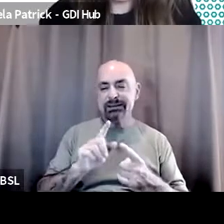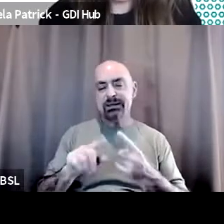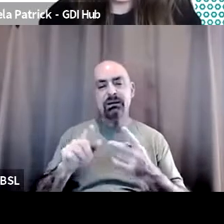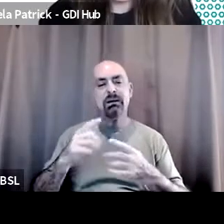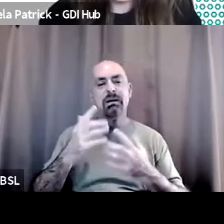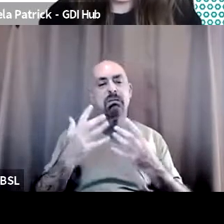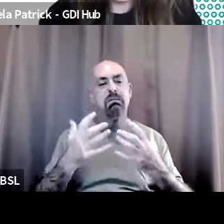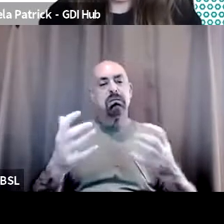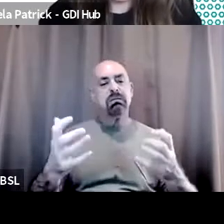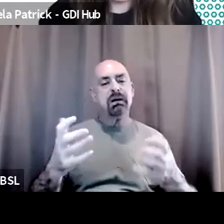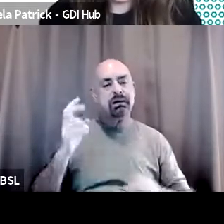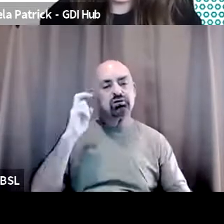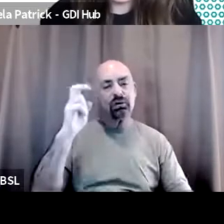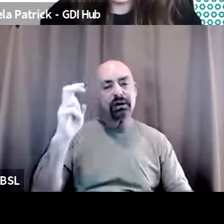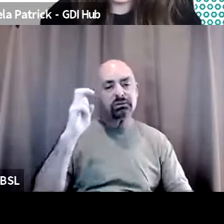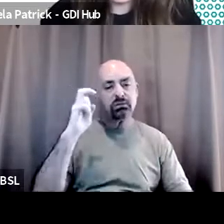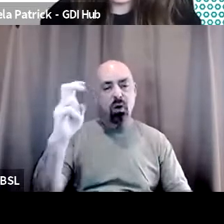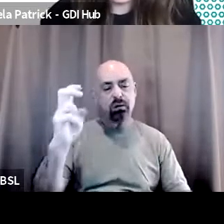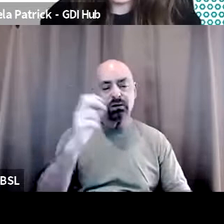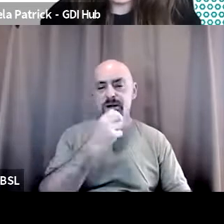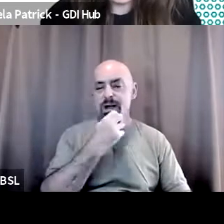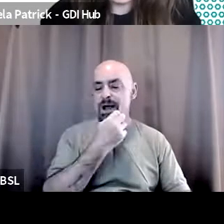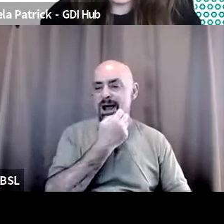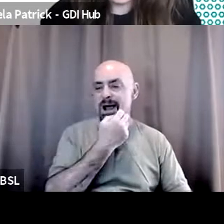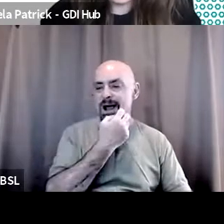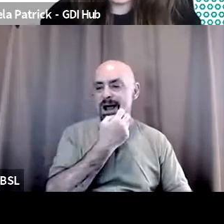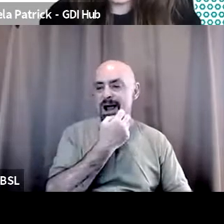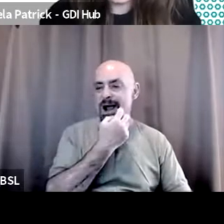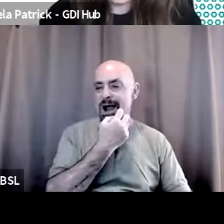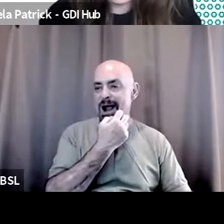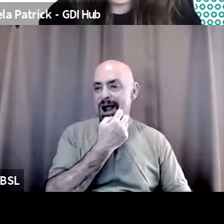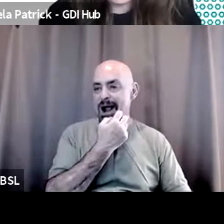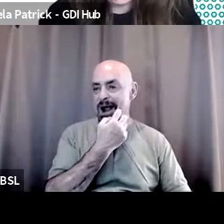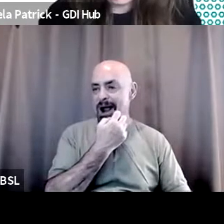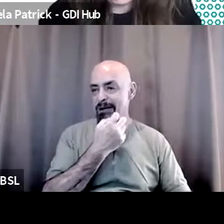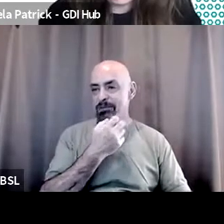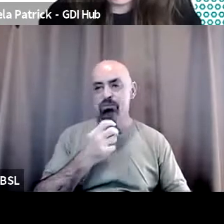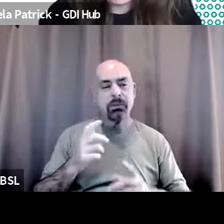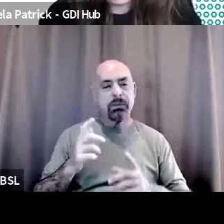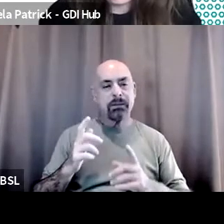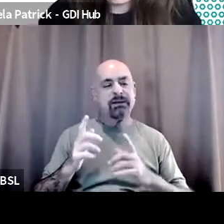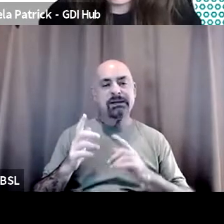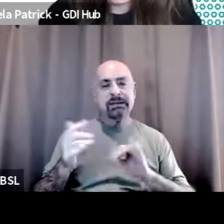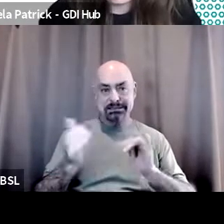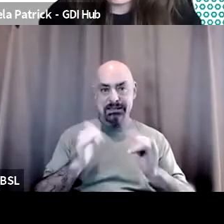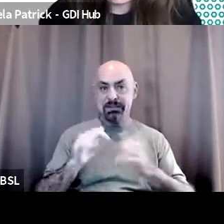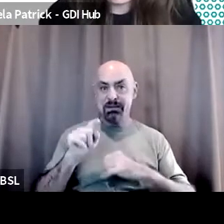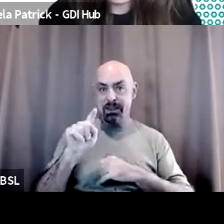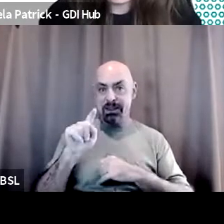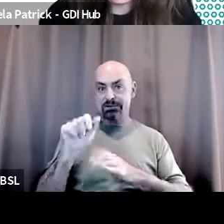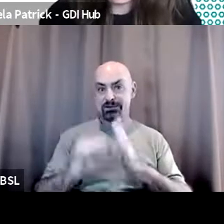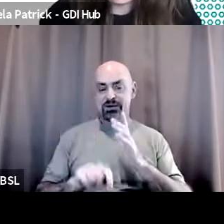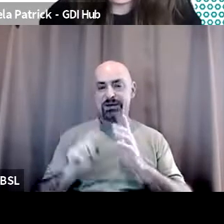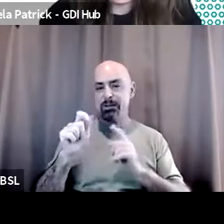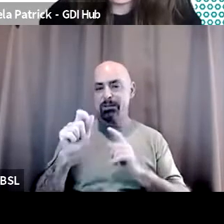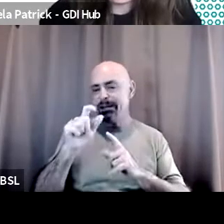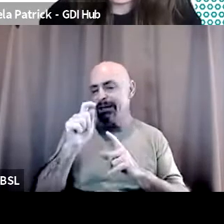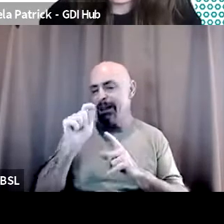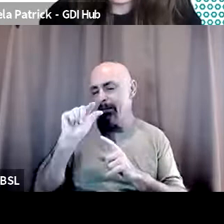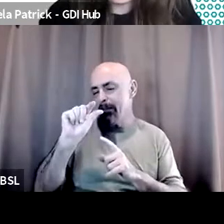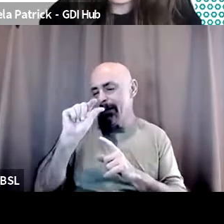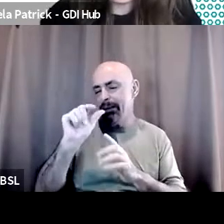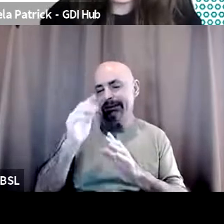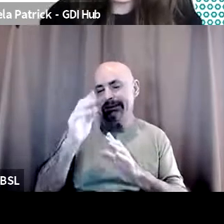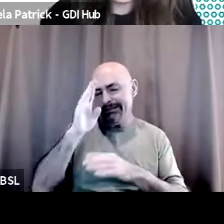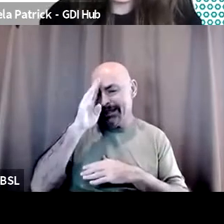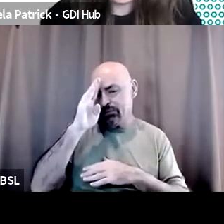They started at that time to and very dangerous sometimes to start to work to take